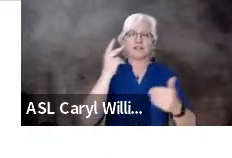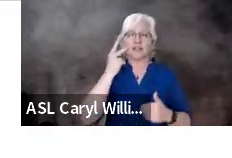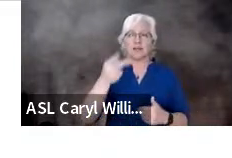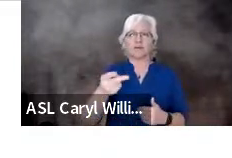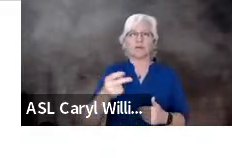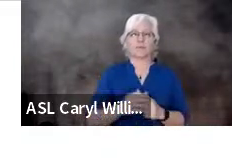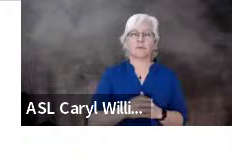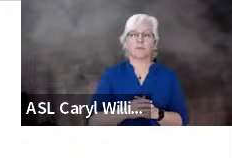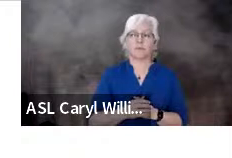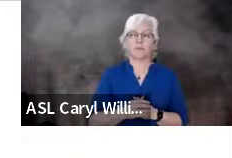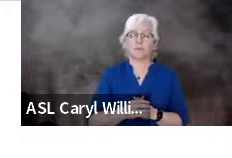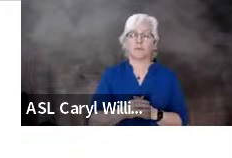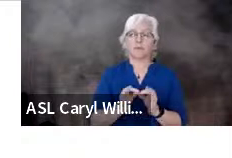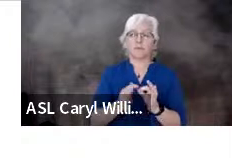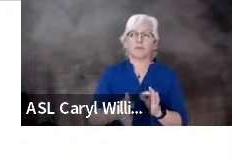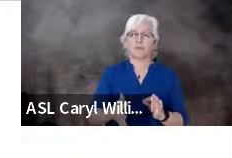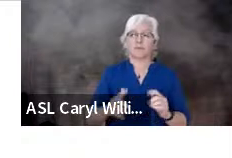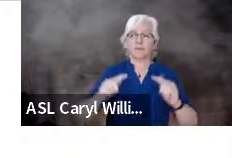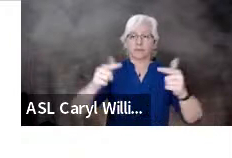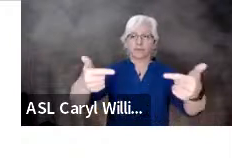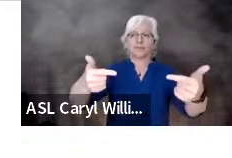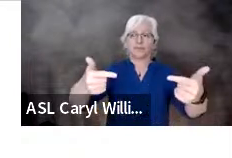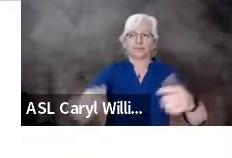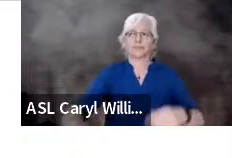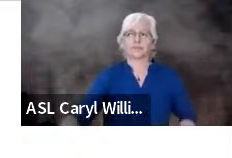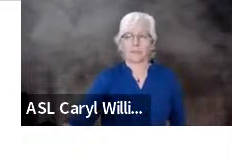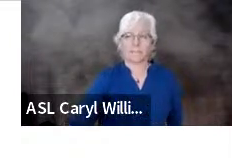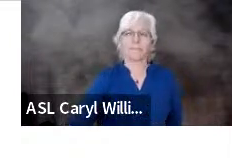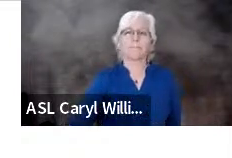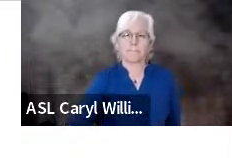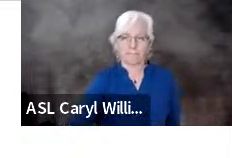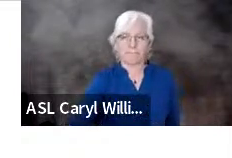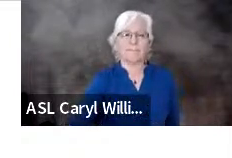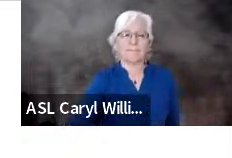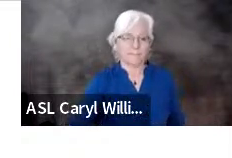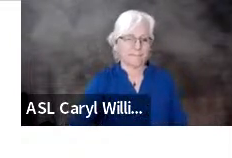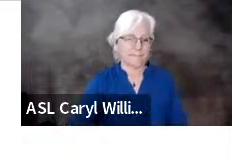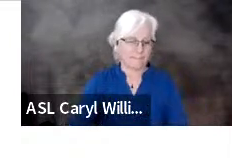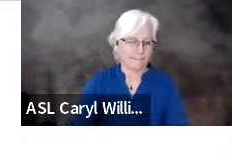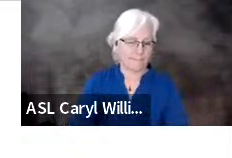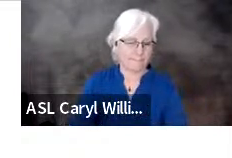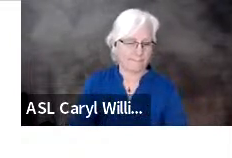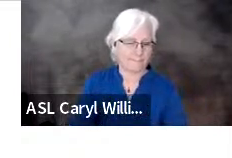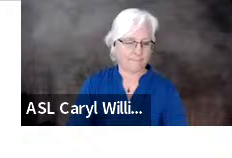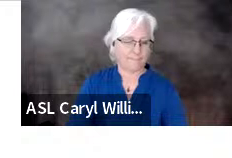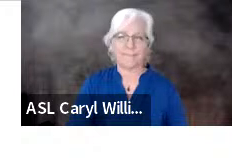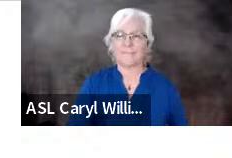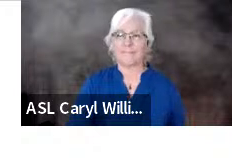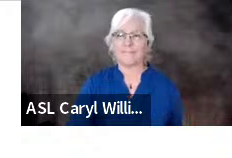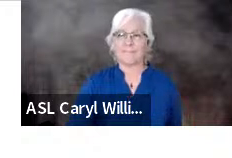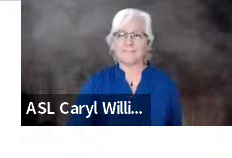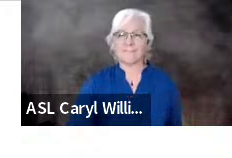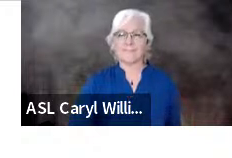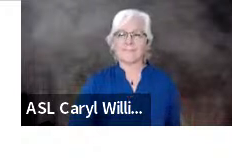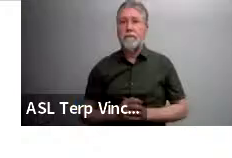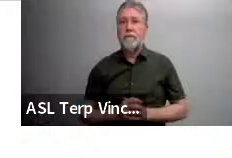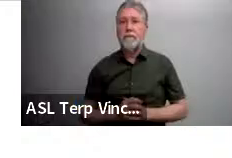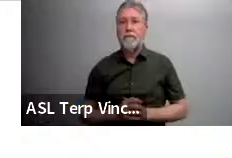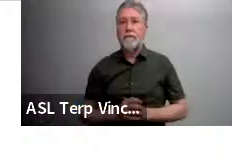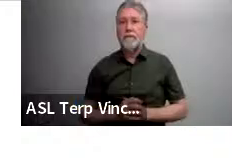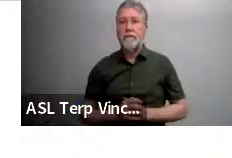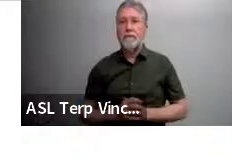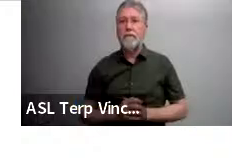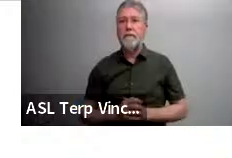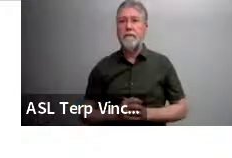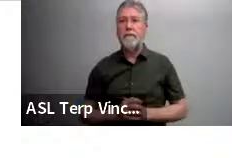different types of it. And AI and algorithmic systems more generally are being incorporated into